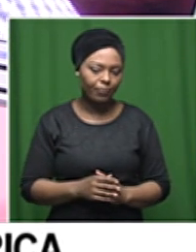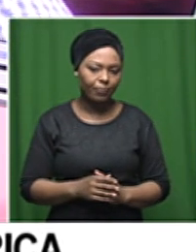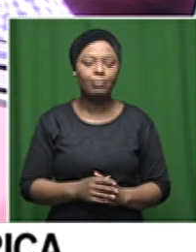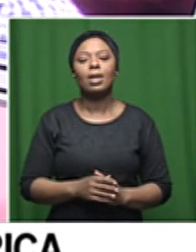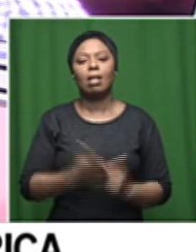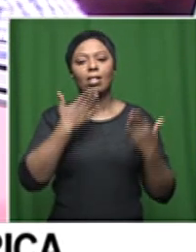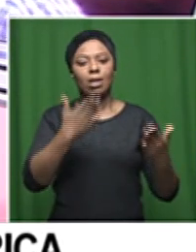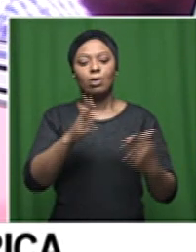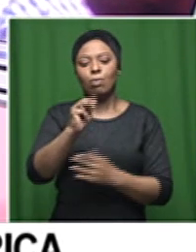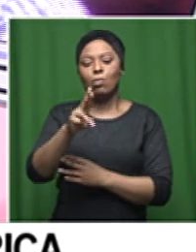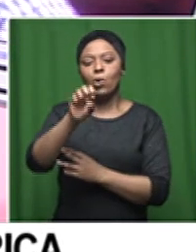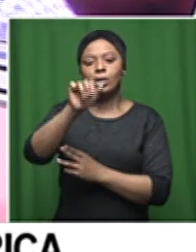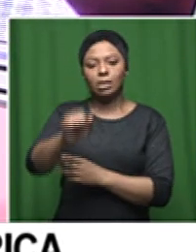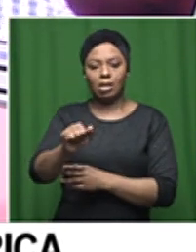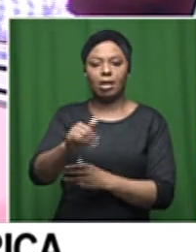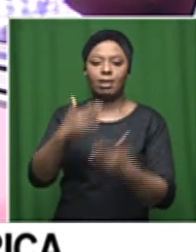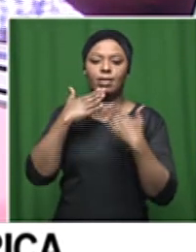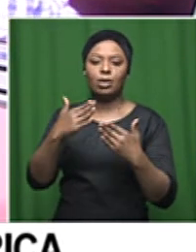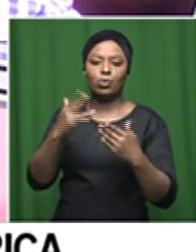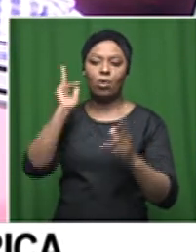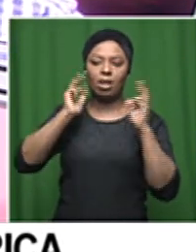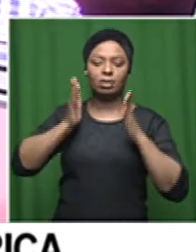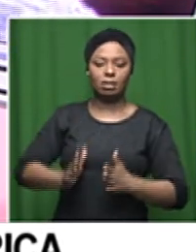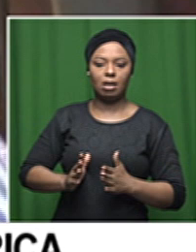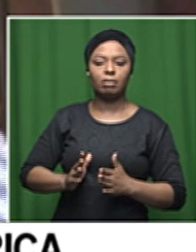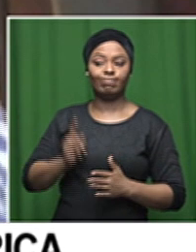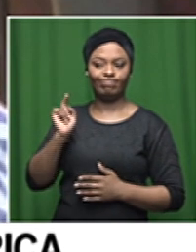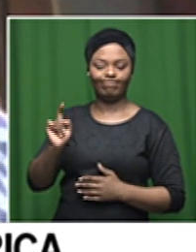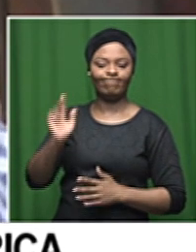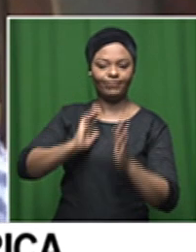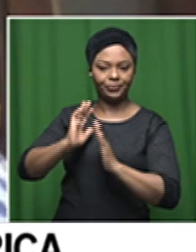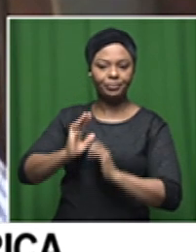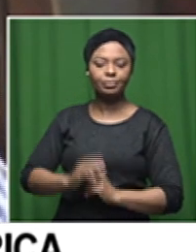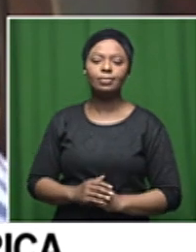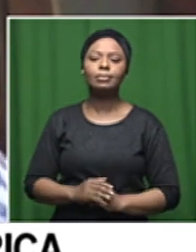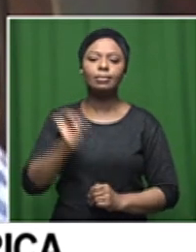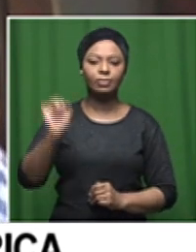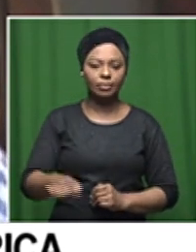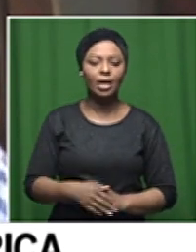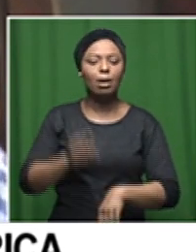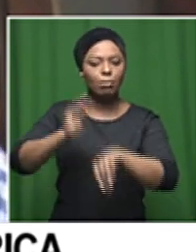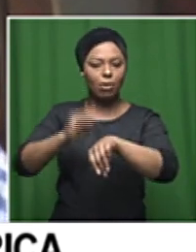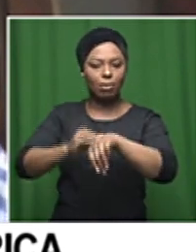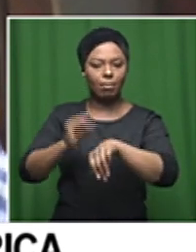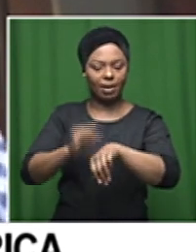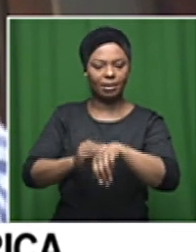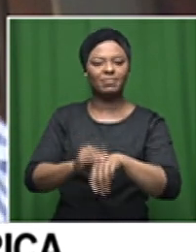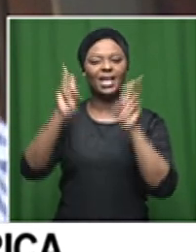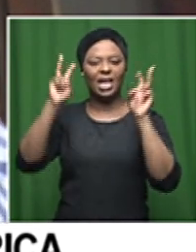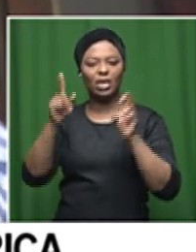Yeah. Thank you, Musa, and thank you to the listener who raised the point. It is a problem in terms of the